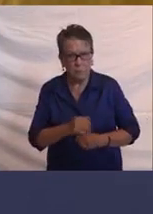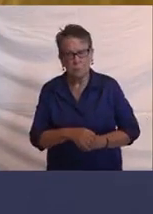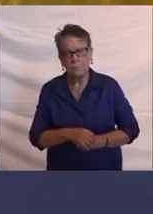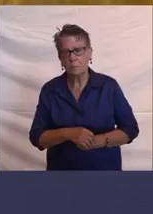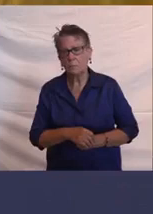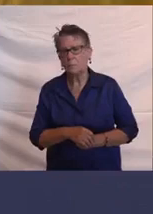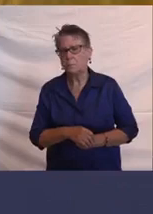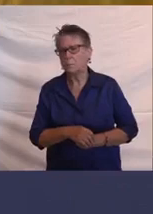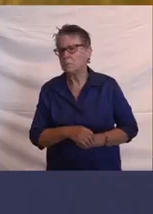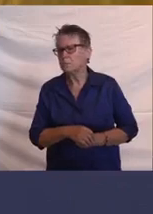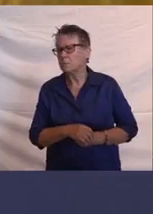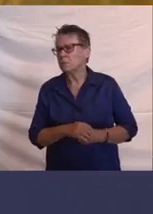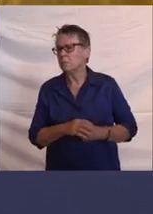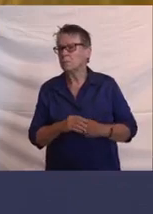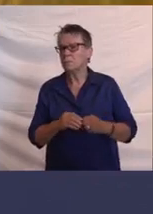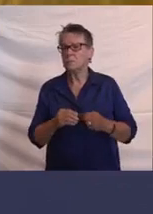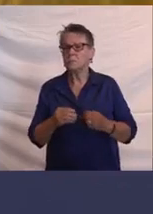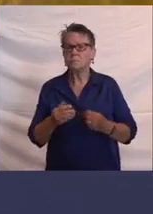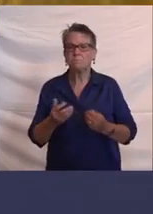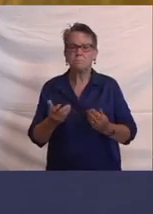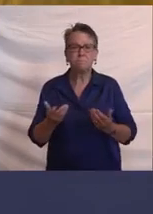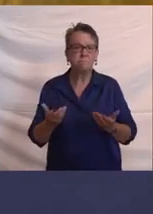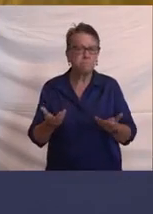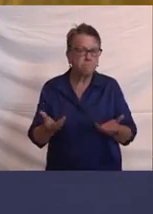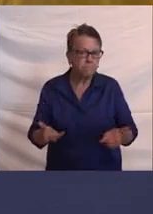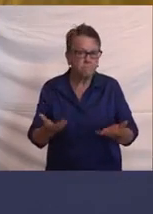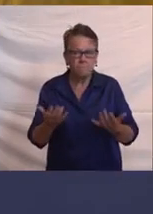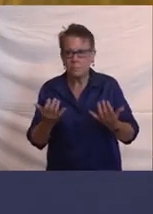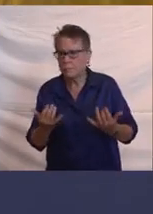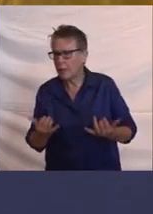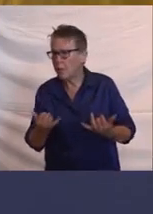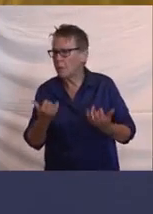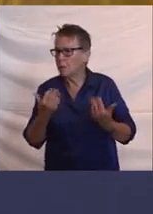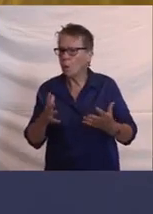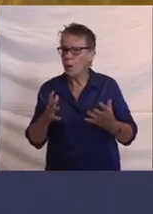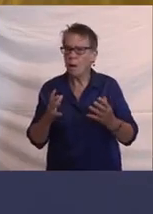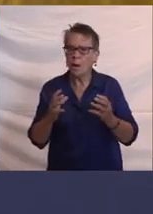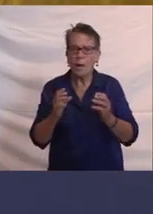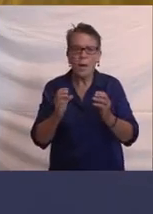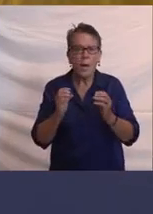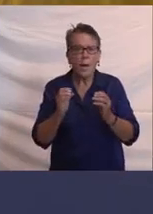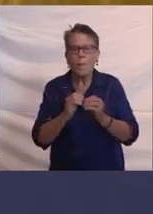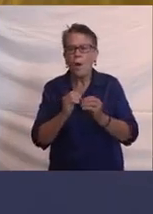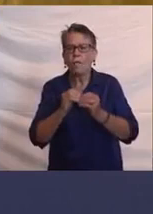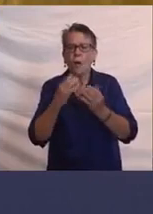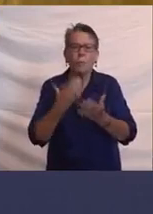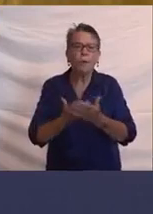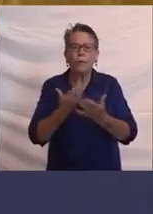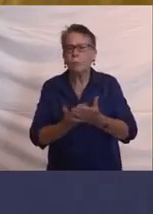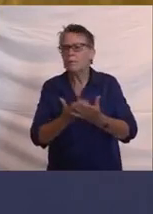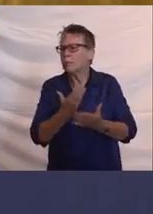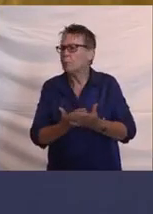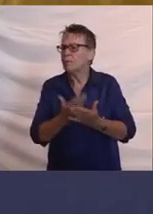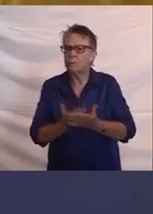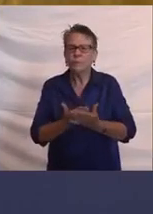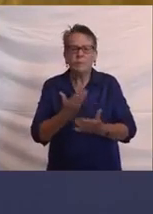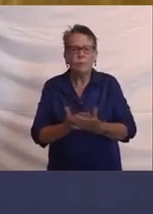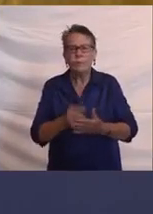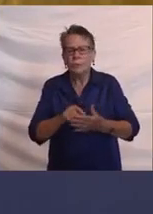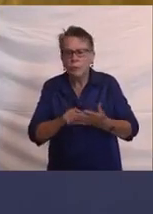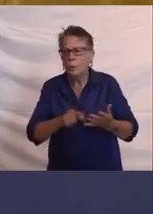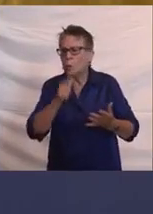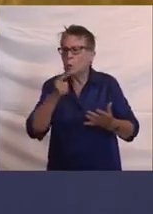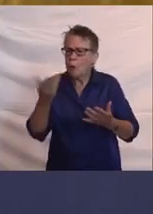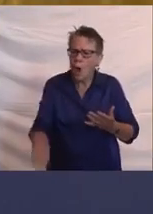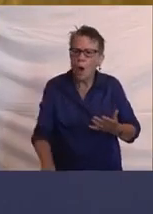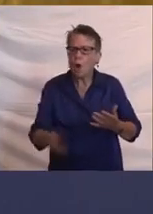alternative to have more layers of bureaucracy and proof and all that versus just get the shots in the arms, they've taken door number 2, and that's what we're